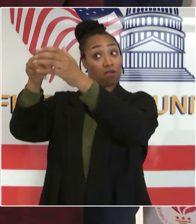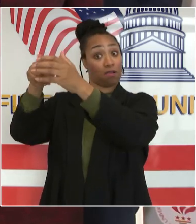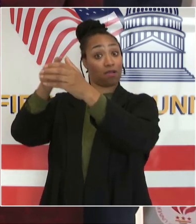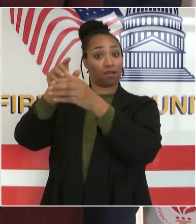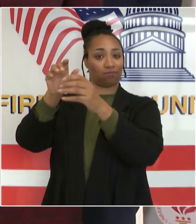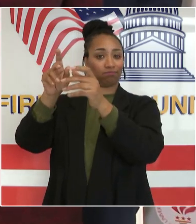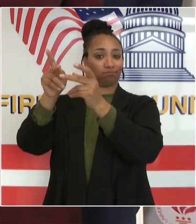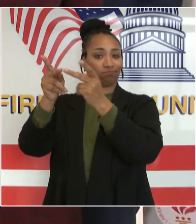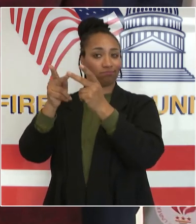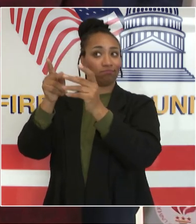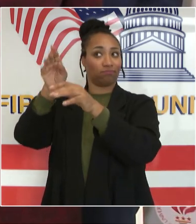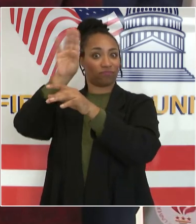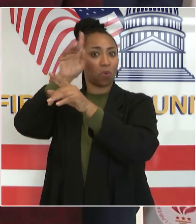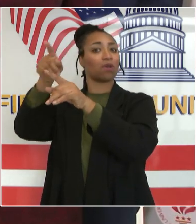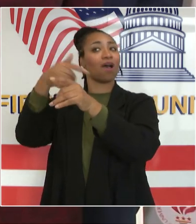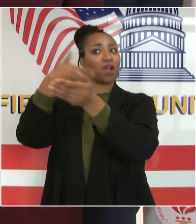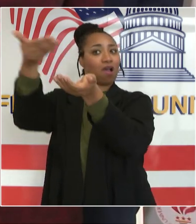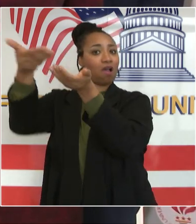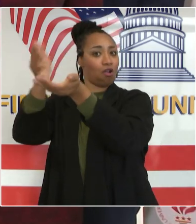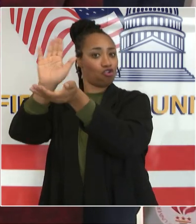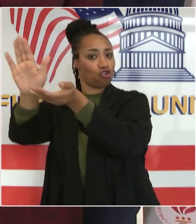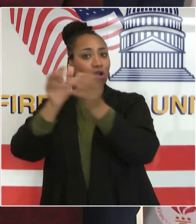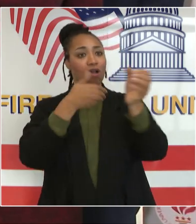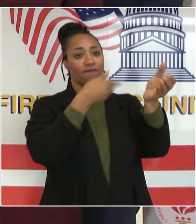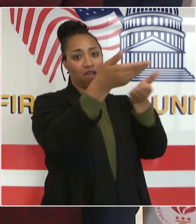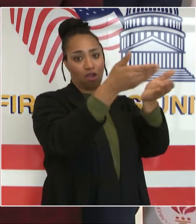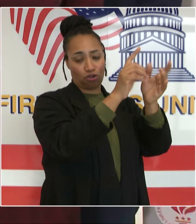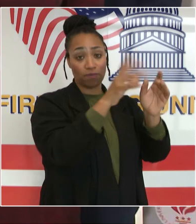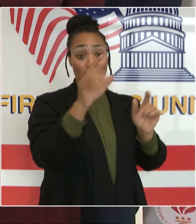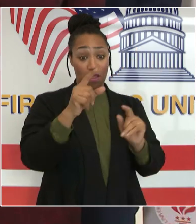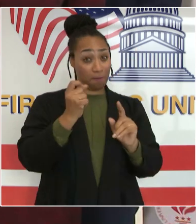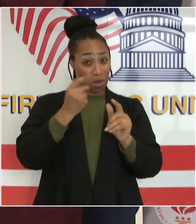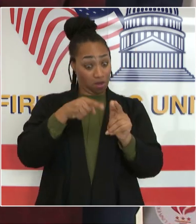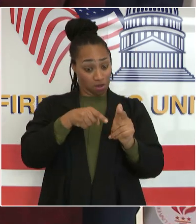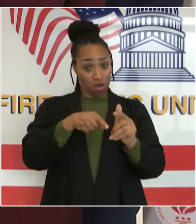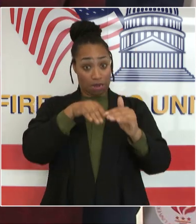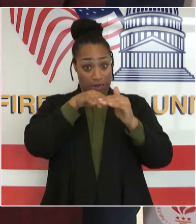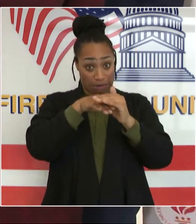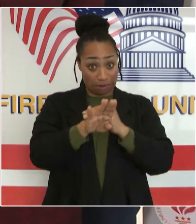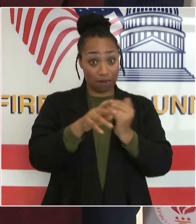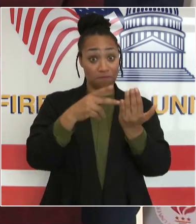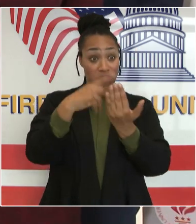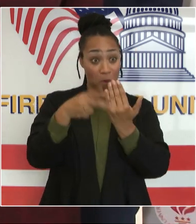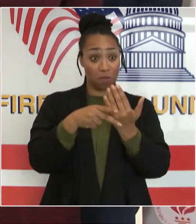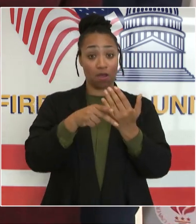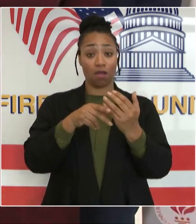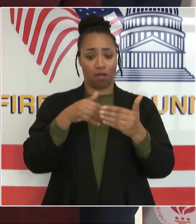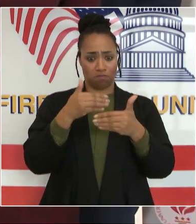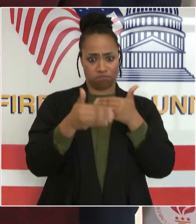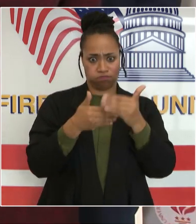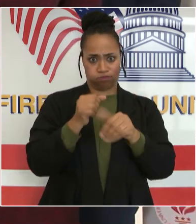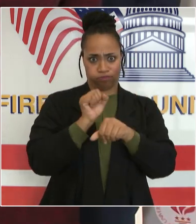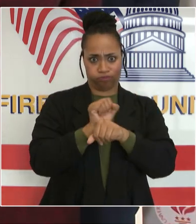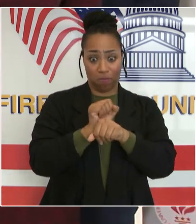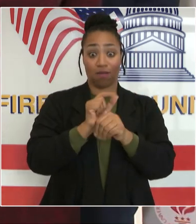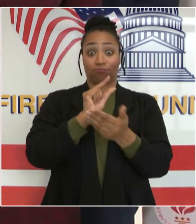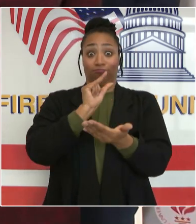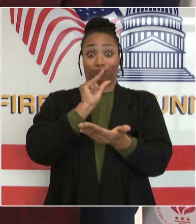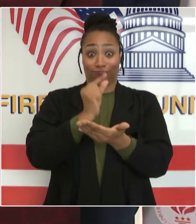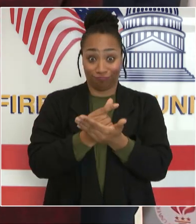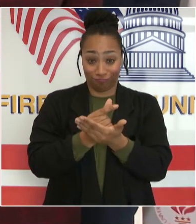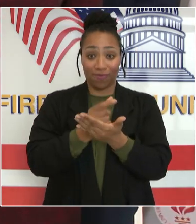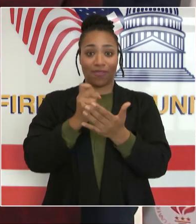paramedics, and they'll be able to enter into that and go through that process. Now, if we don't hire them, there's plenty of people that